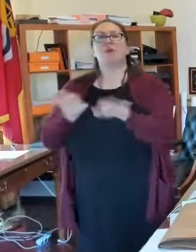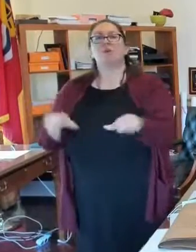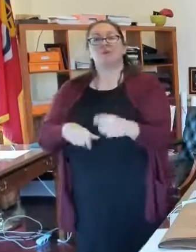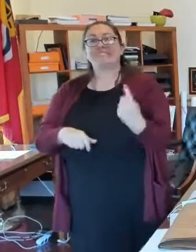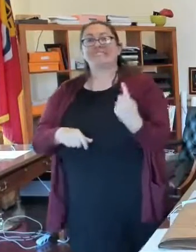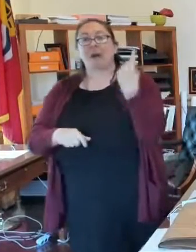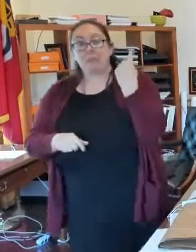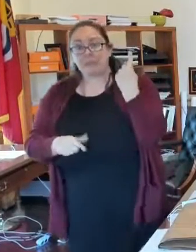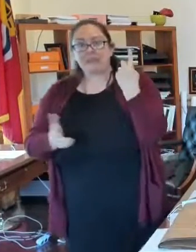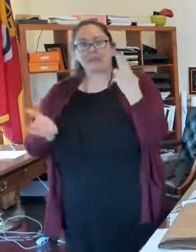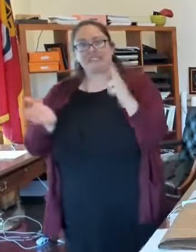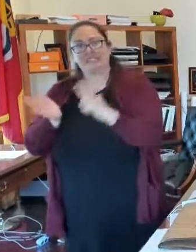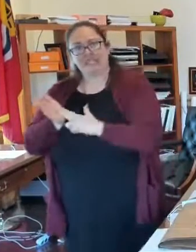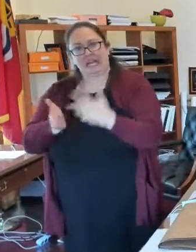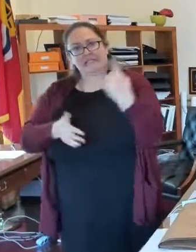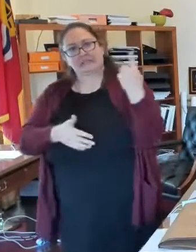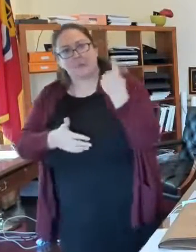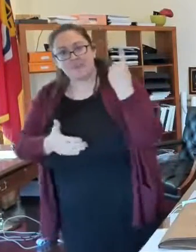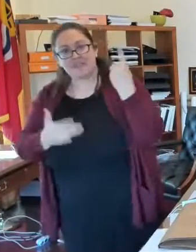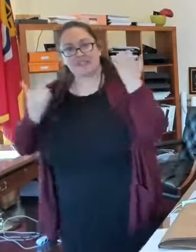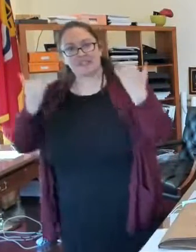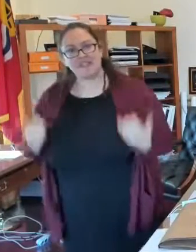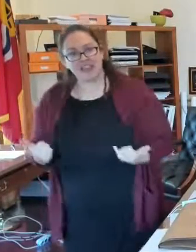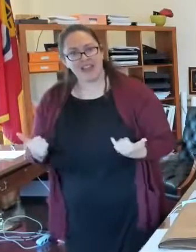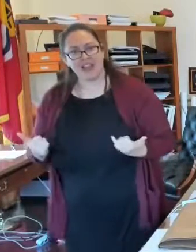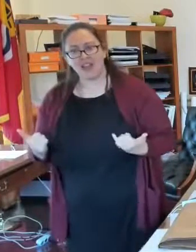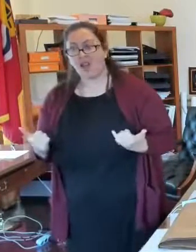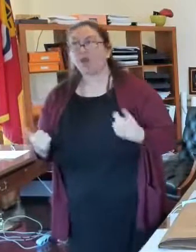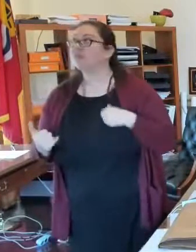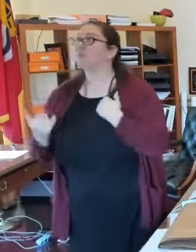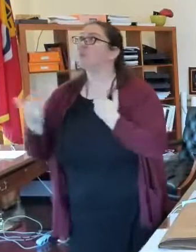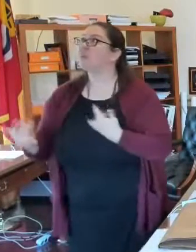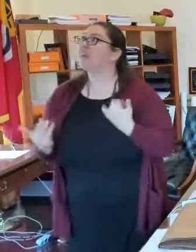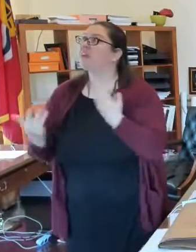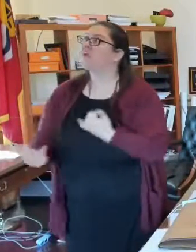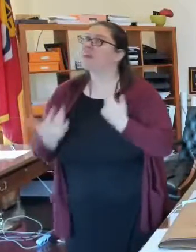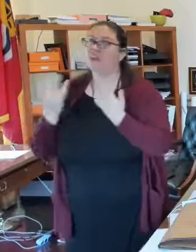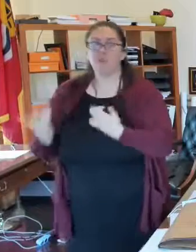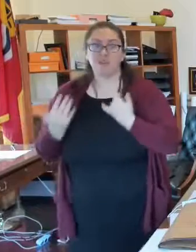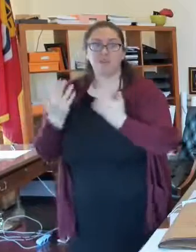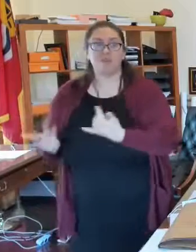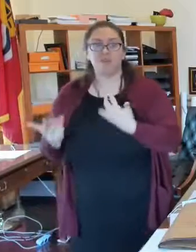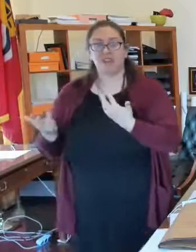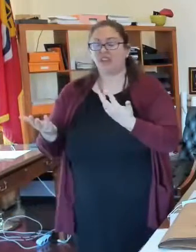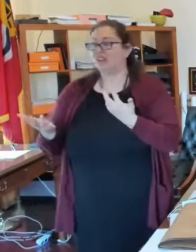and signed at this point, because we have been waiting on this bill for